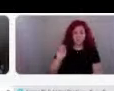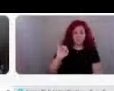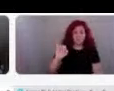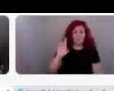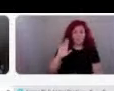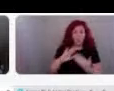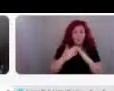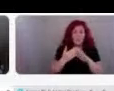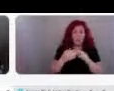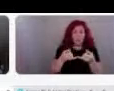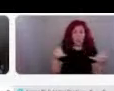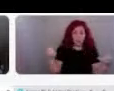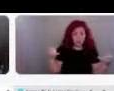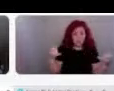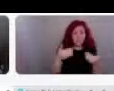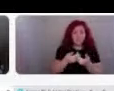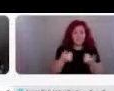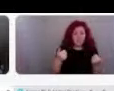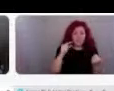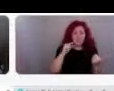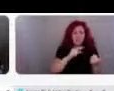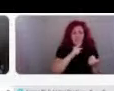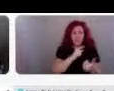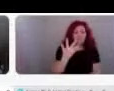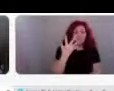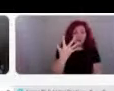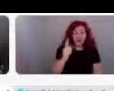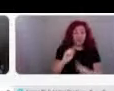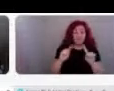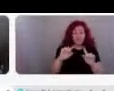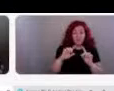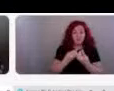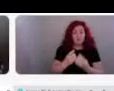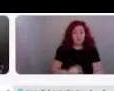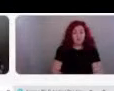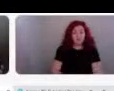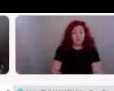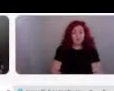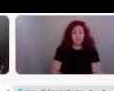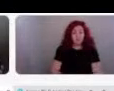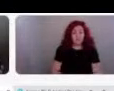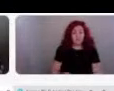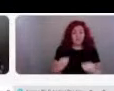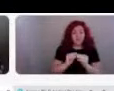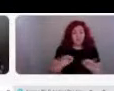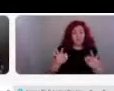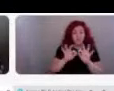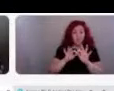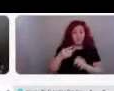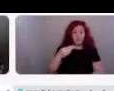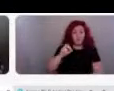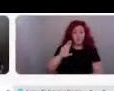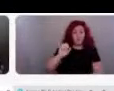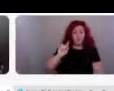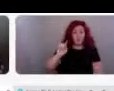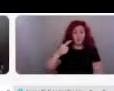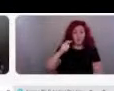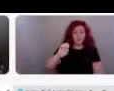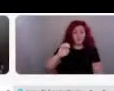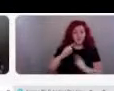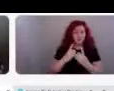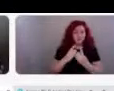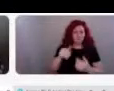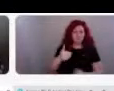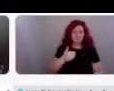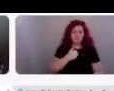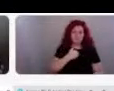boundaries it separates gilbert into five different districts more importantly the heritage district of gilbert is the heart and soul